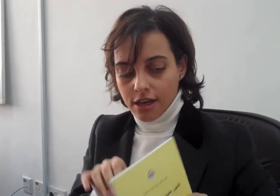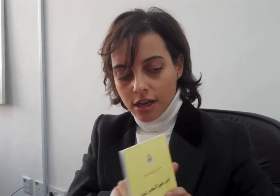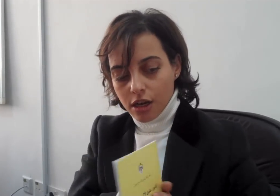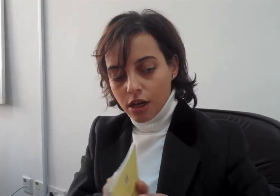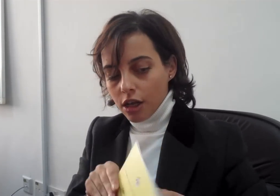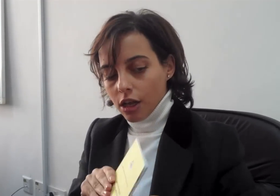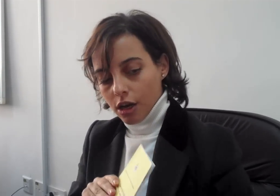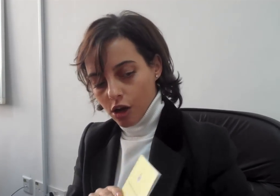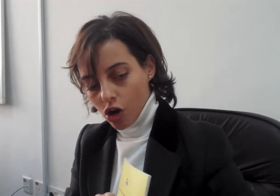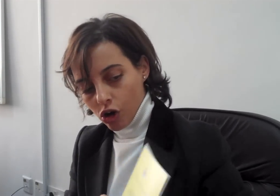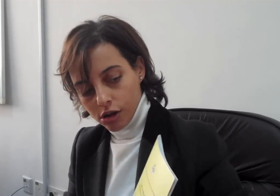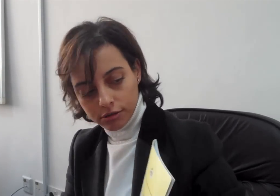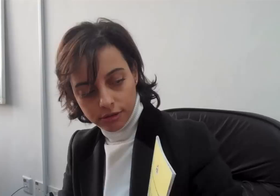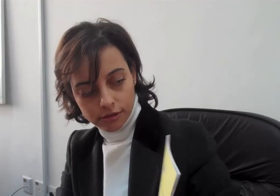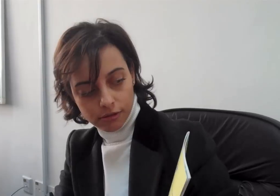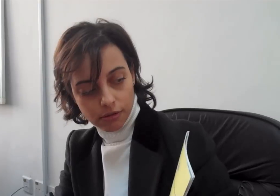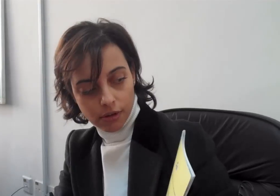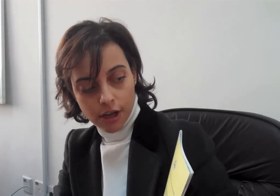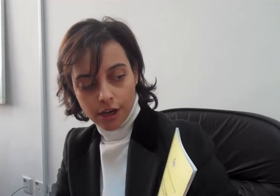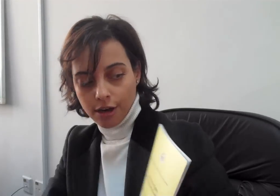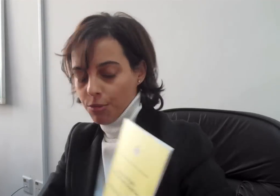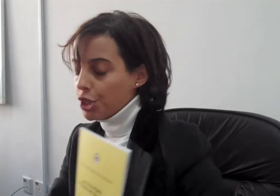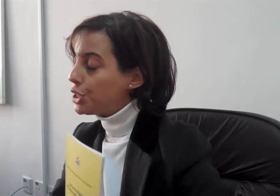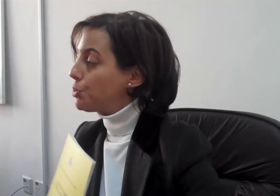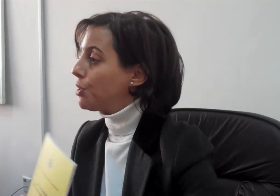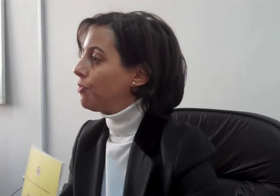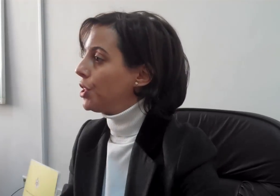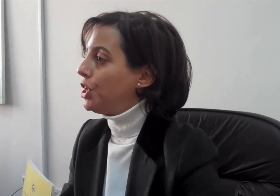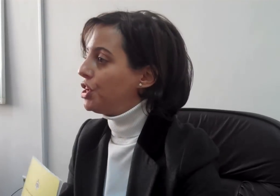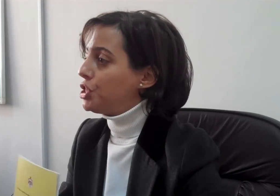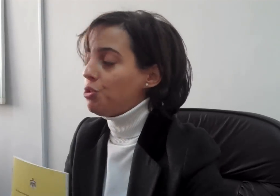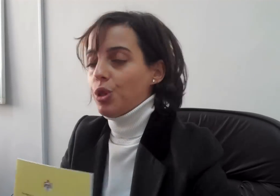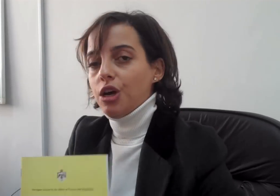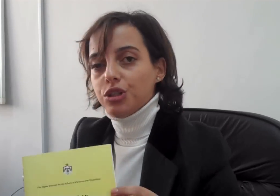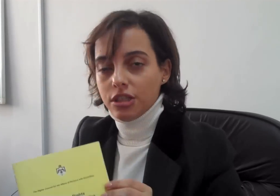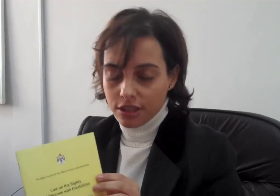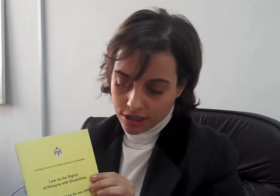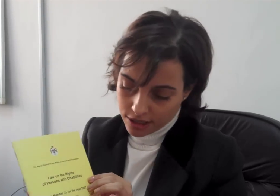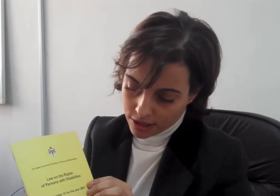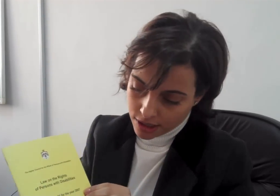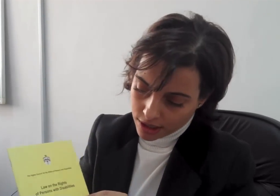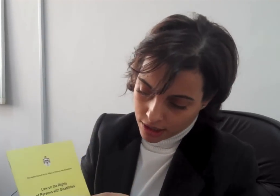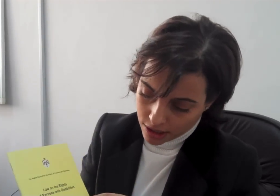the law number 31 for the year